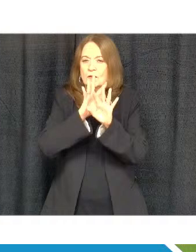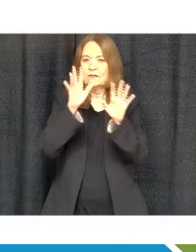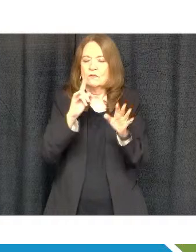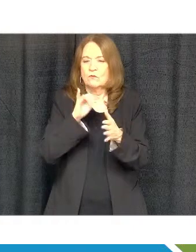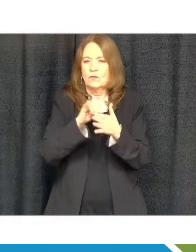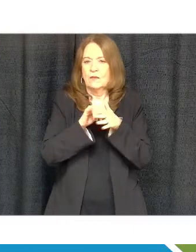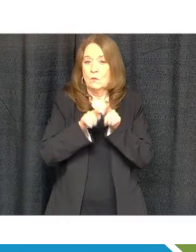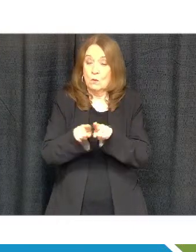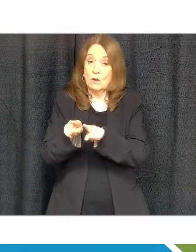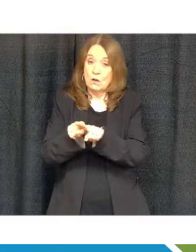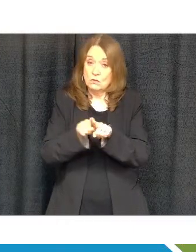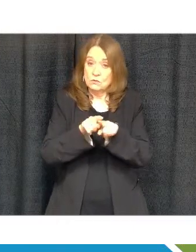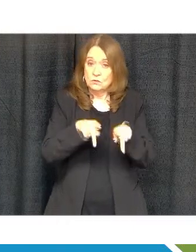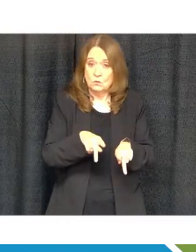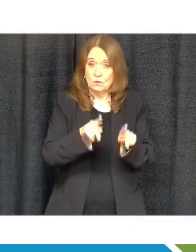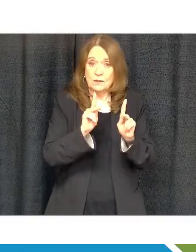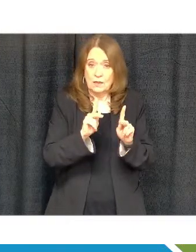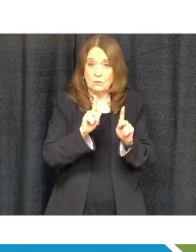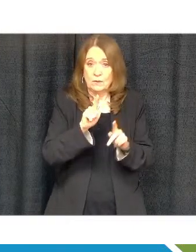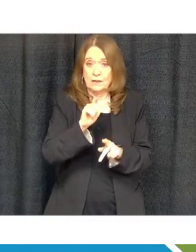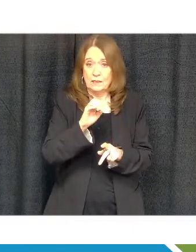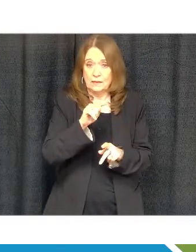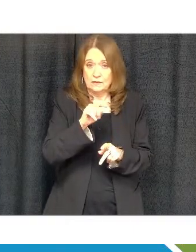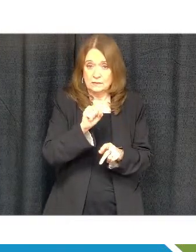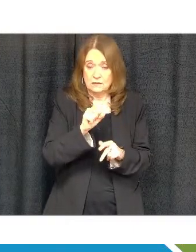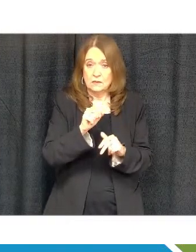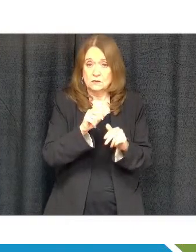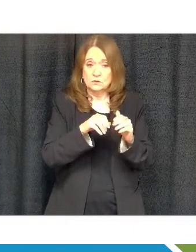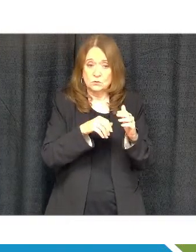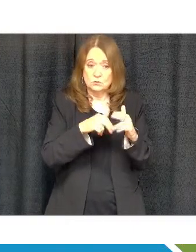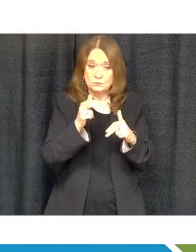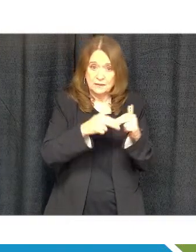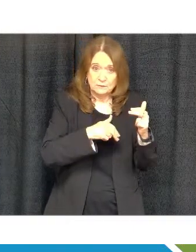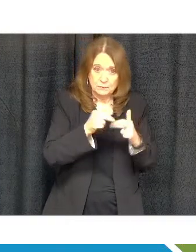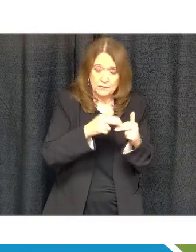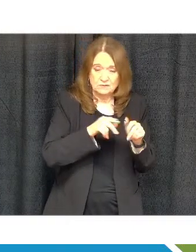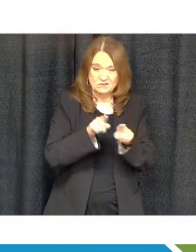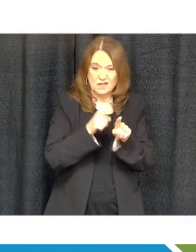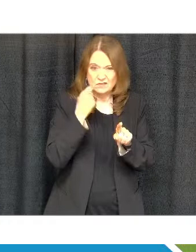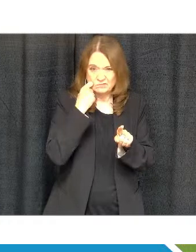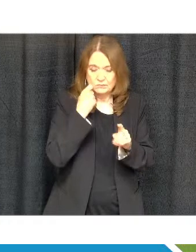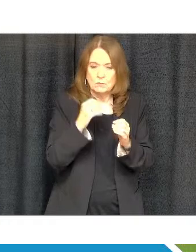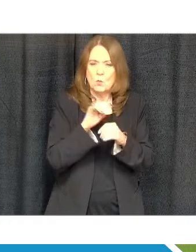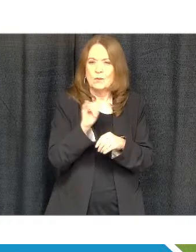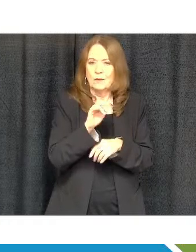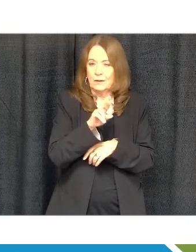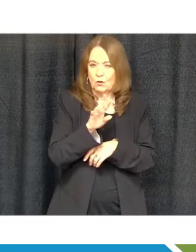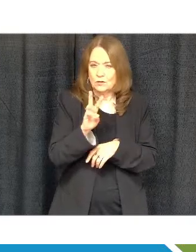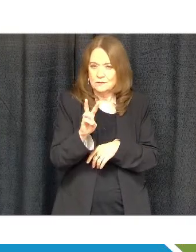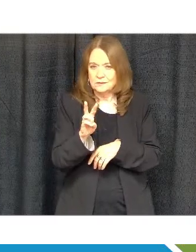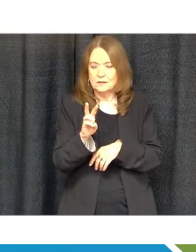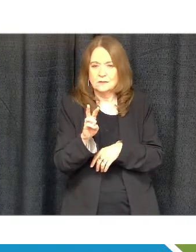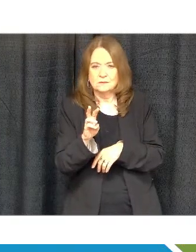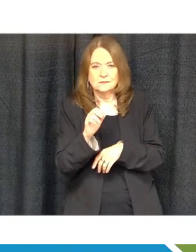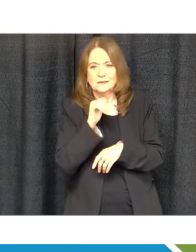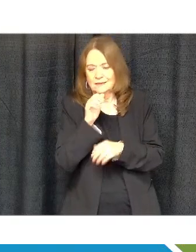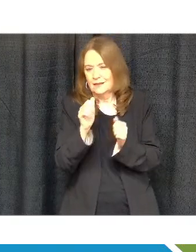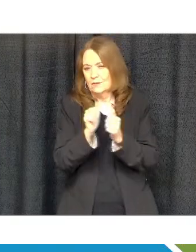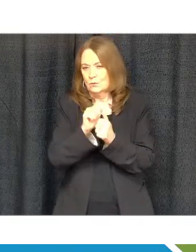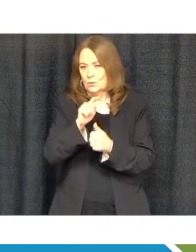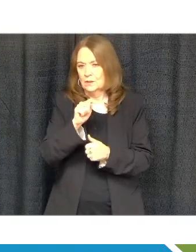while also allowing these lots to develop in the manner which they have been recently, more like R6 and not with